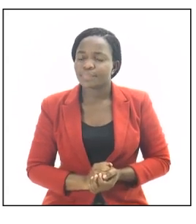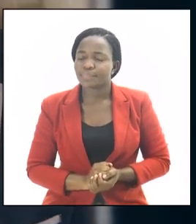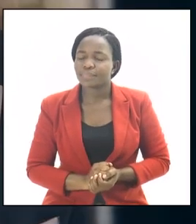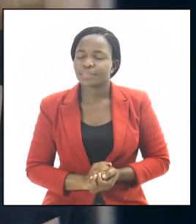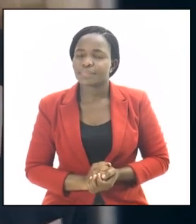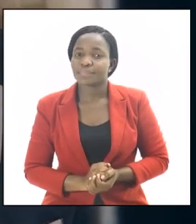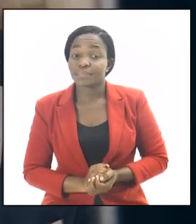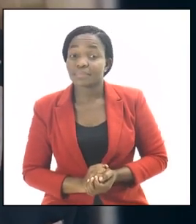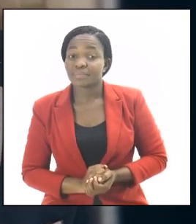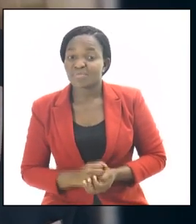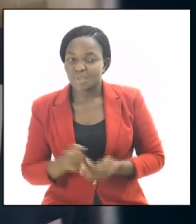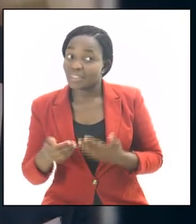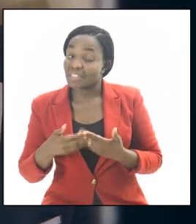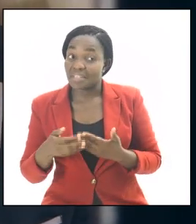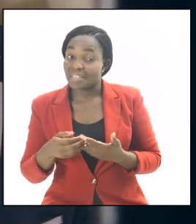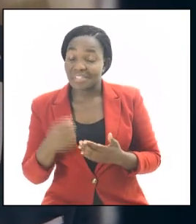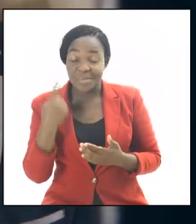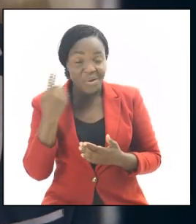43.9822971504, but